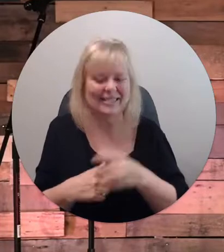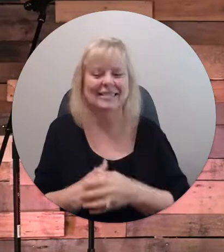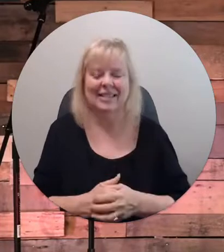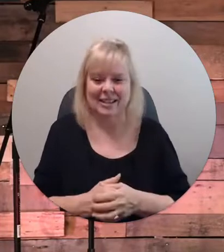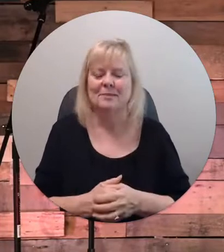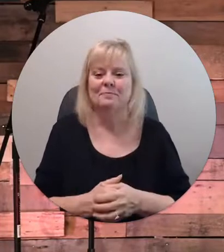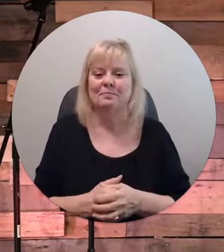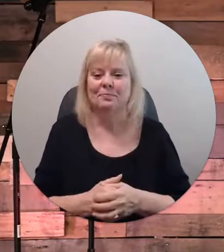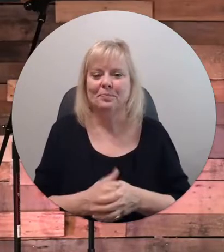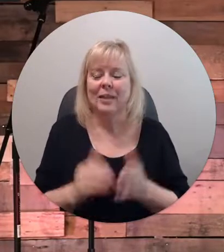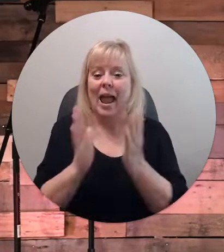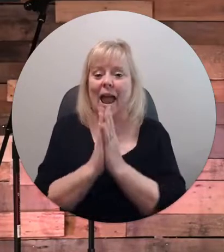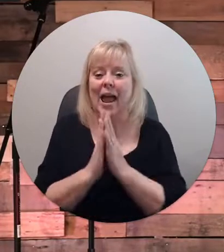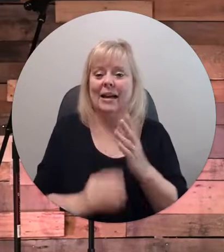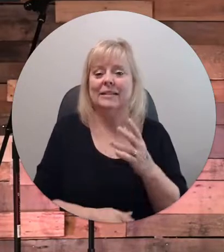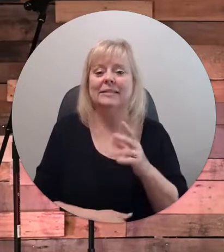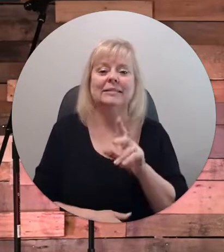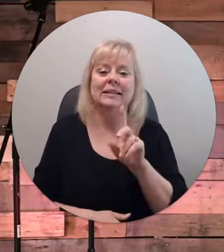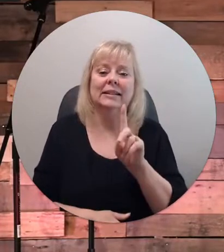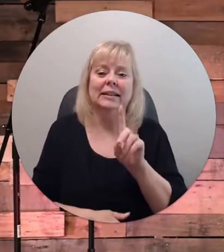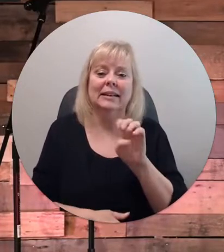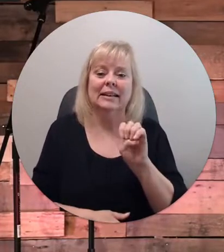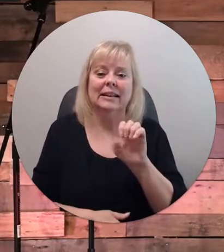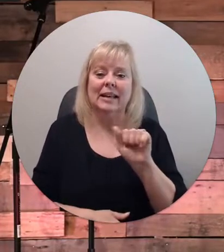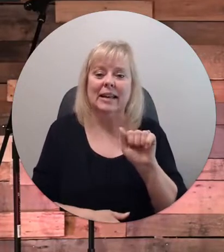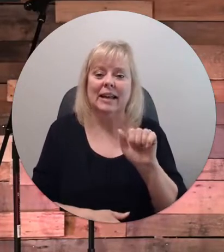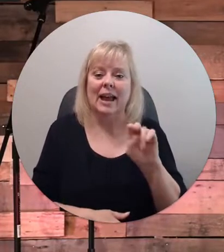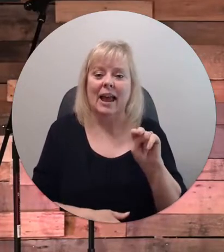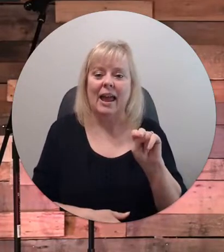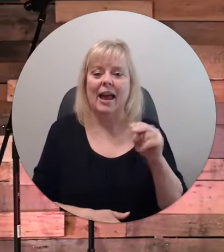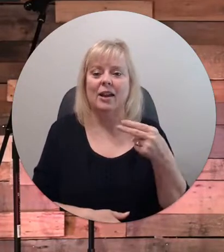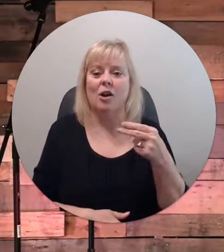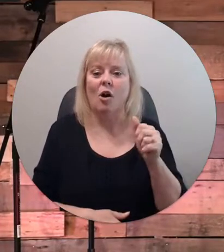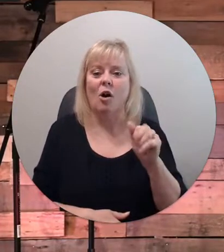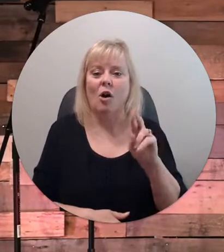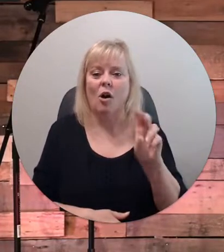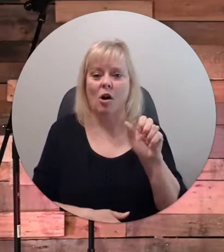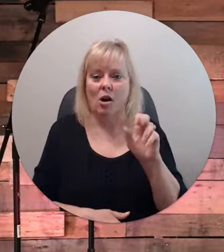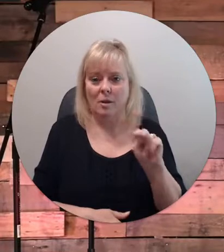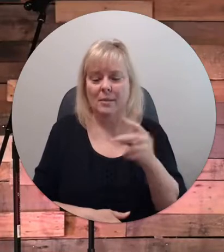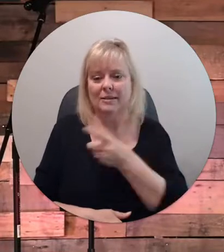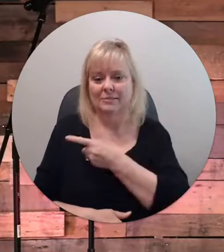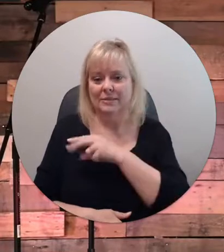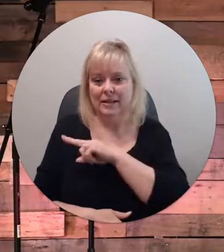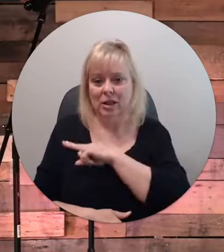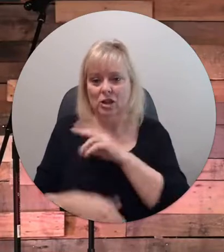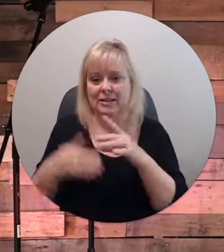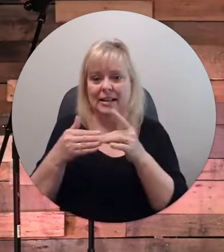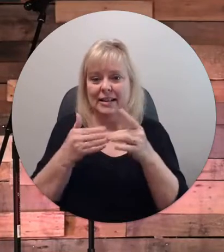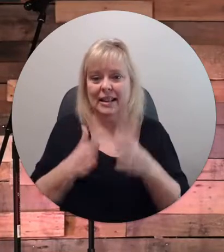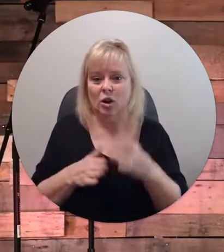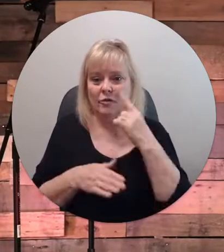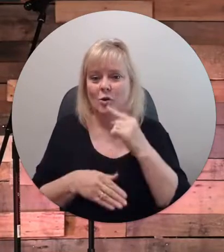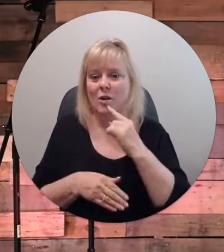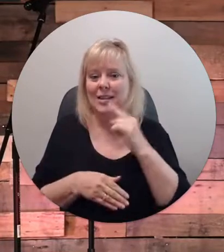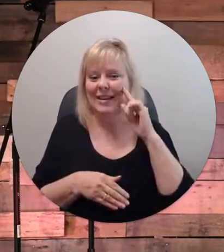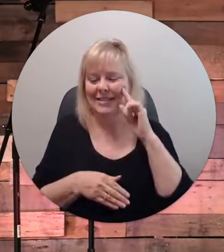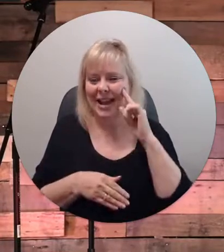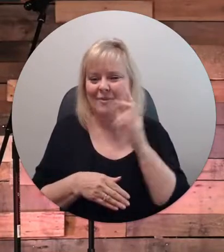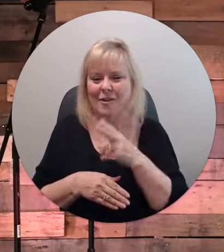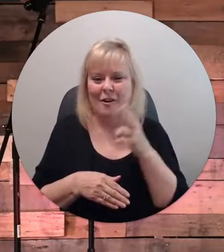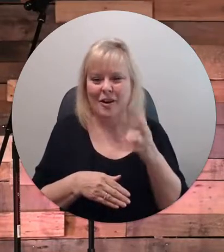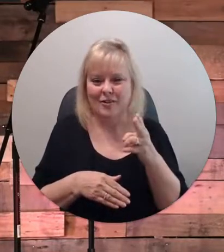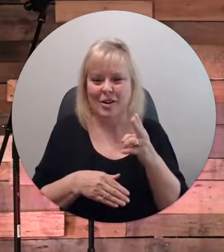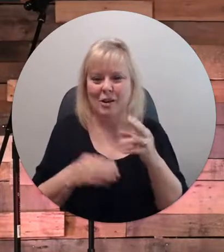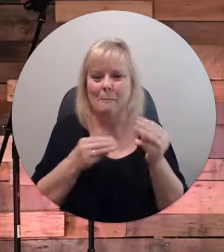to ask for Deanne Harmon to come up. She is the head of our ministry to those who are deaf or hearing impaired. And she's going to stand here